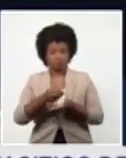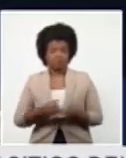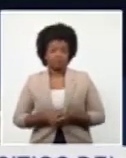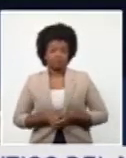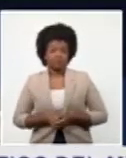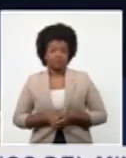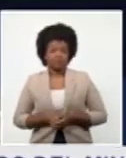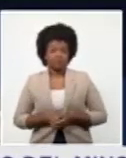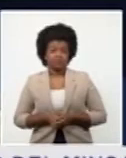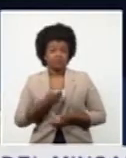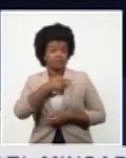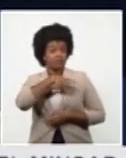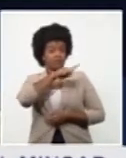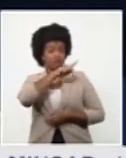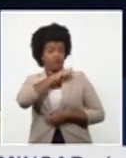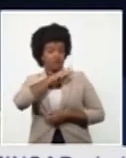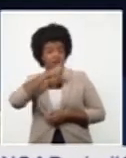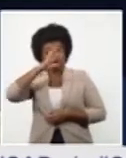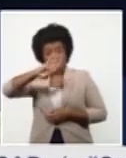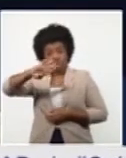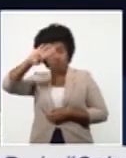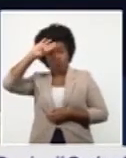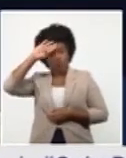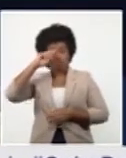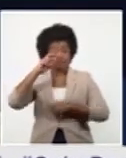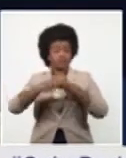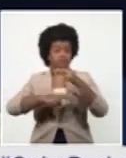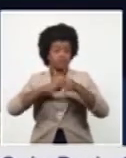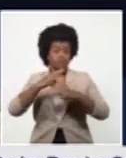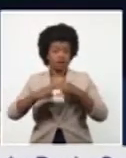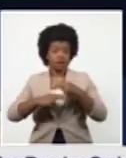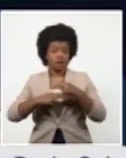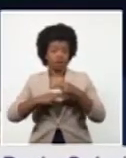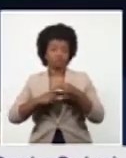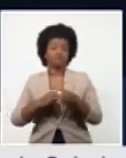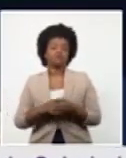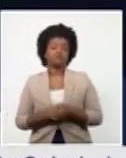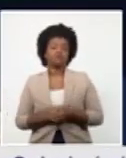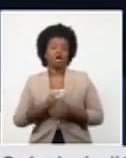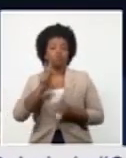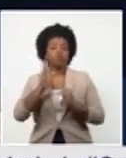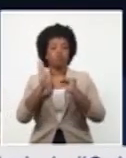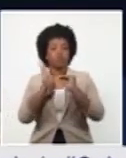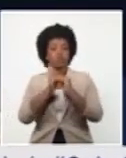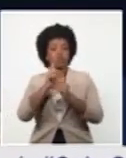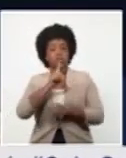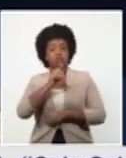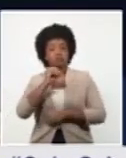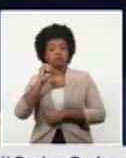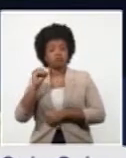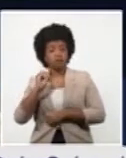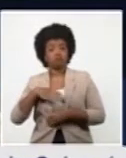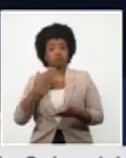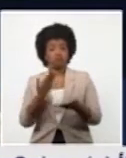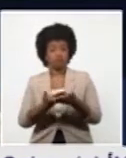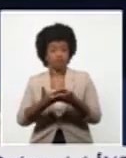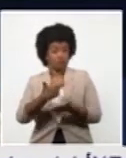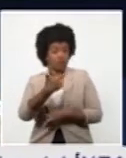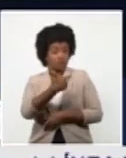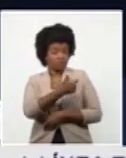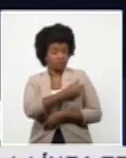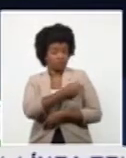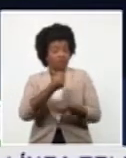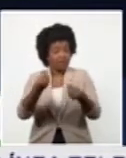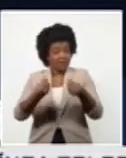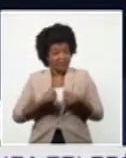1,955 people. They are people observed due to some epidemiological risks or because they are quarantined after